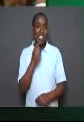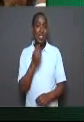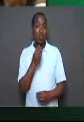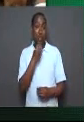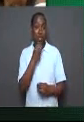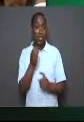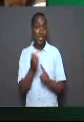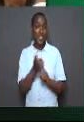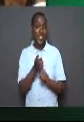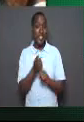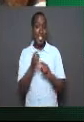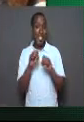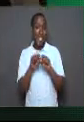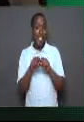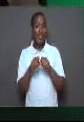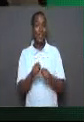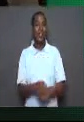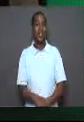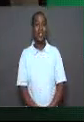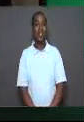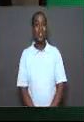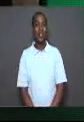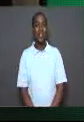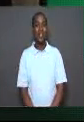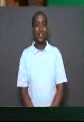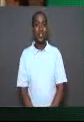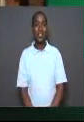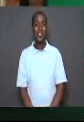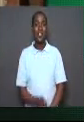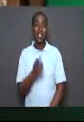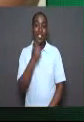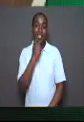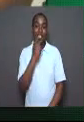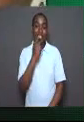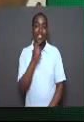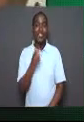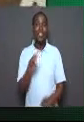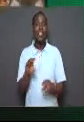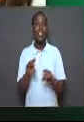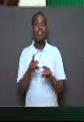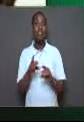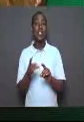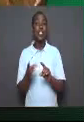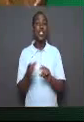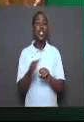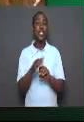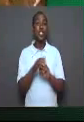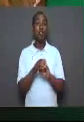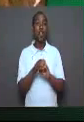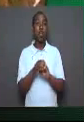chew food. The surface of teeth is covered by